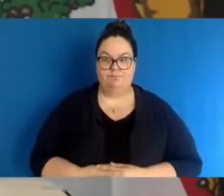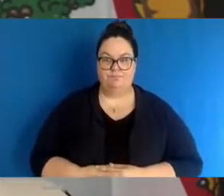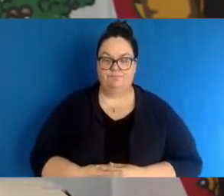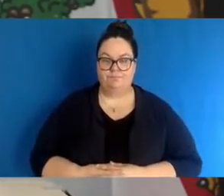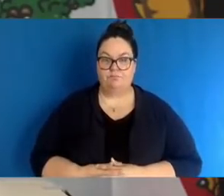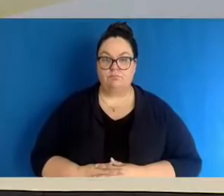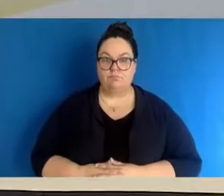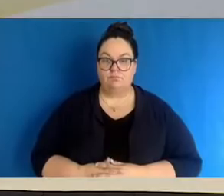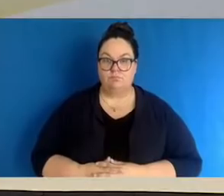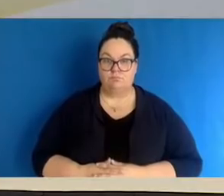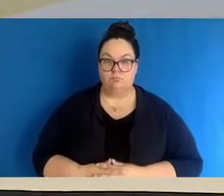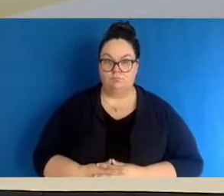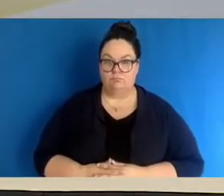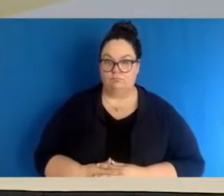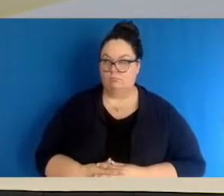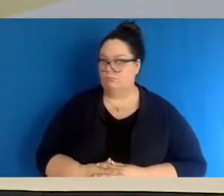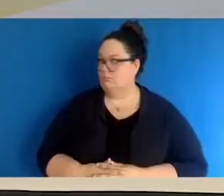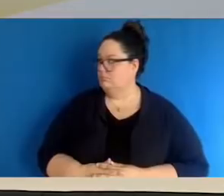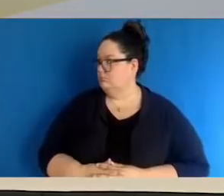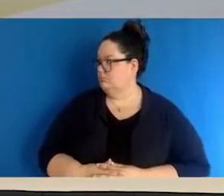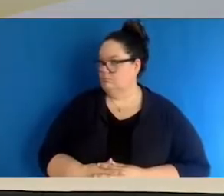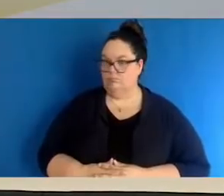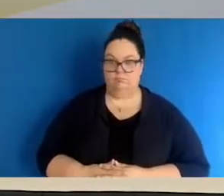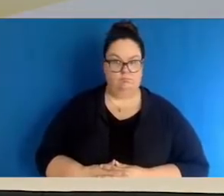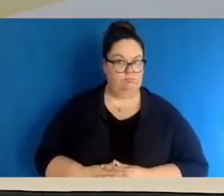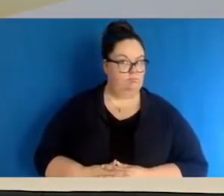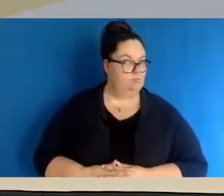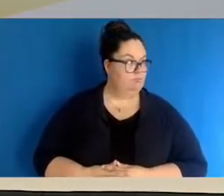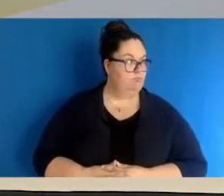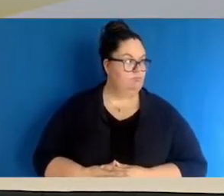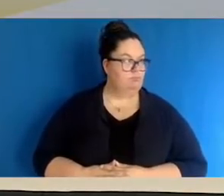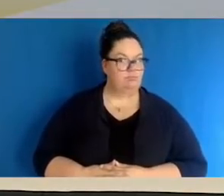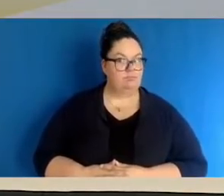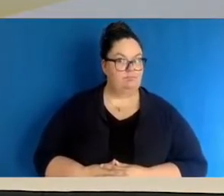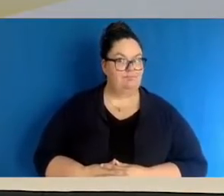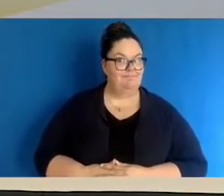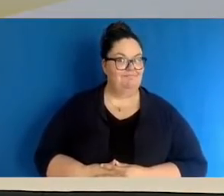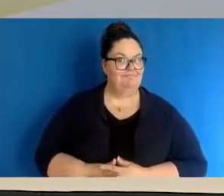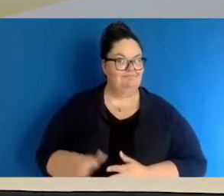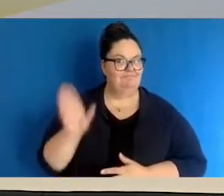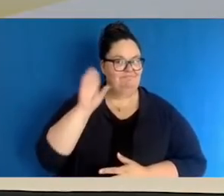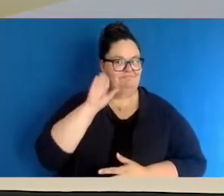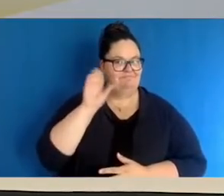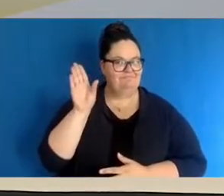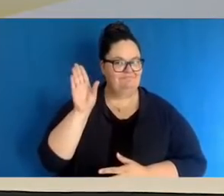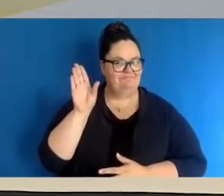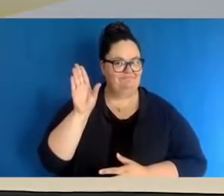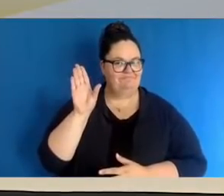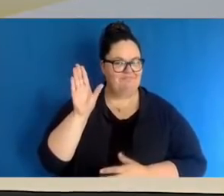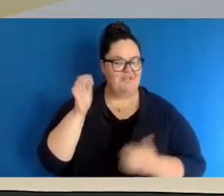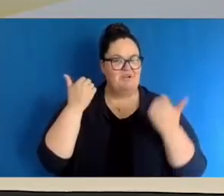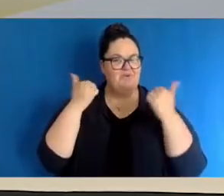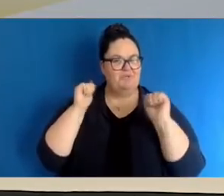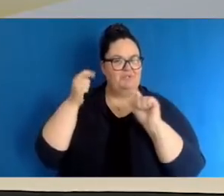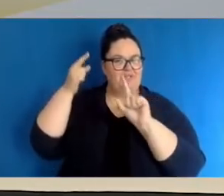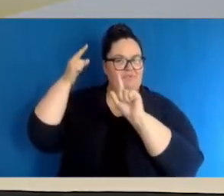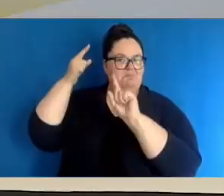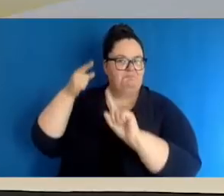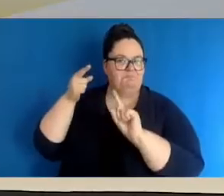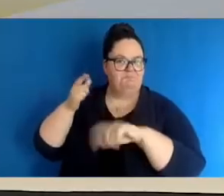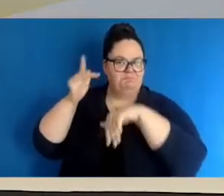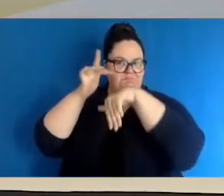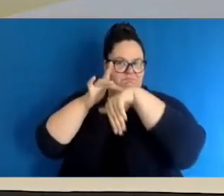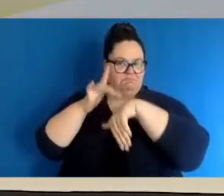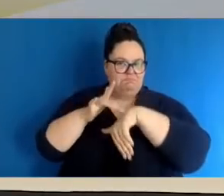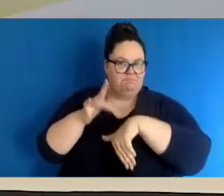Do you want to go? Who wants to? Hi, Louise. I think we tried to address that in various points that I